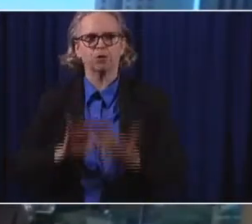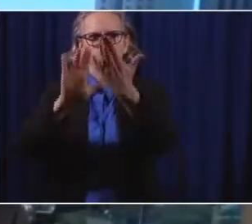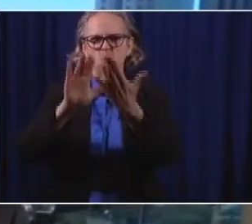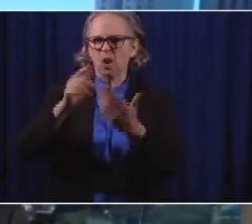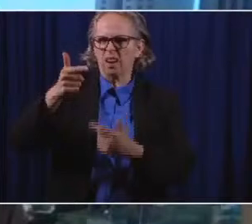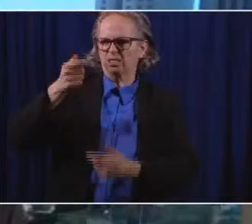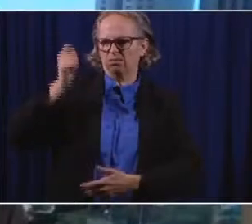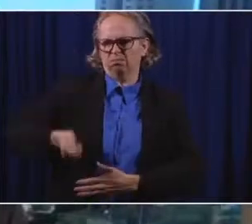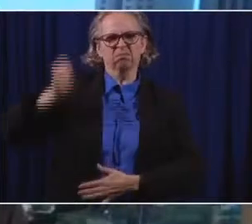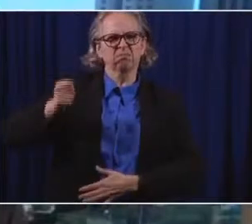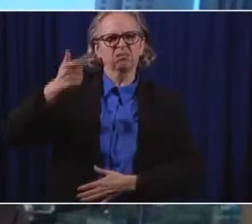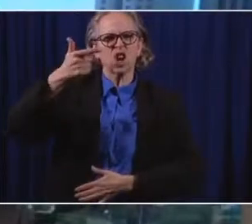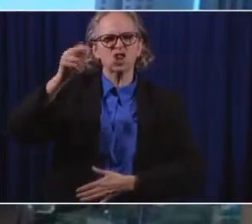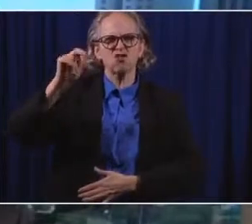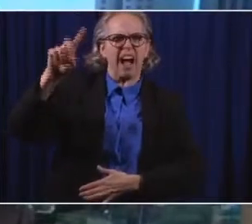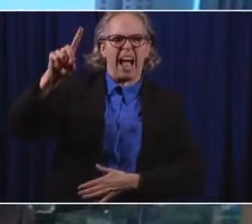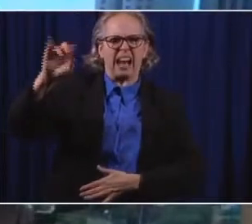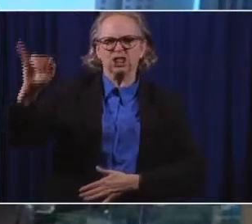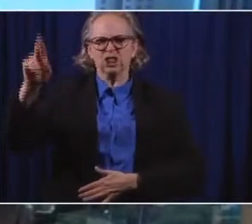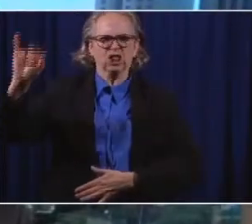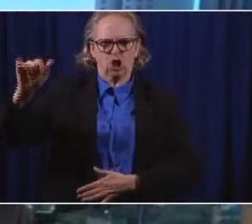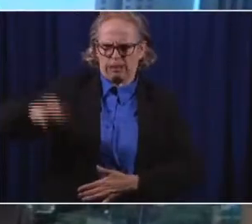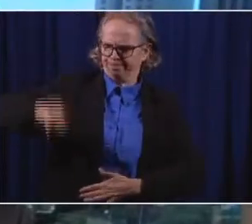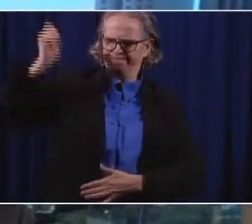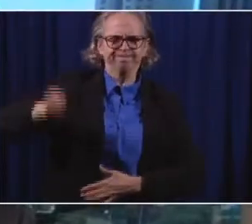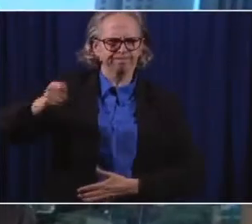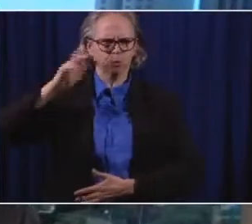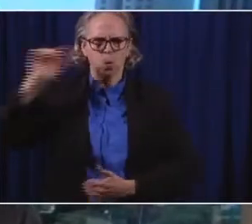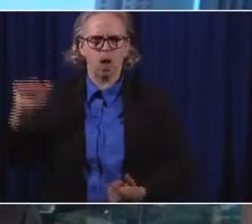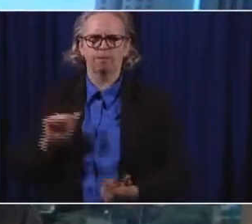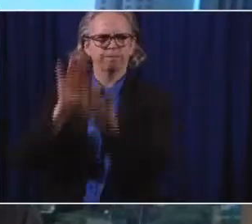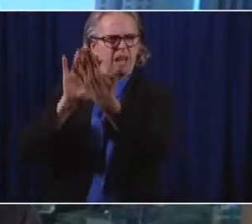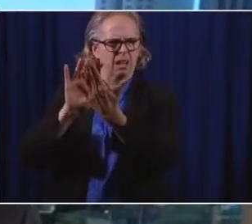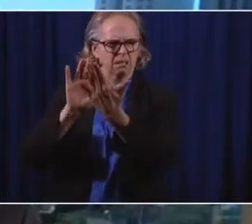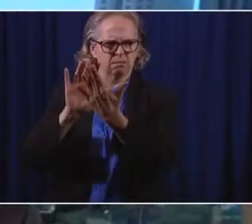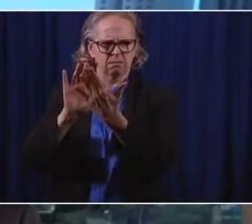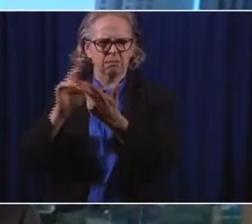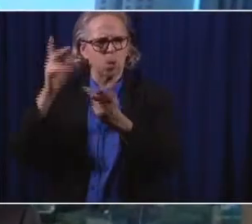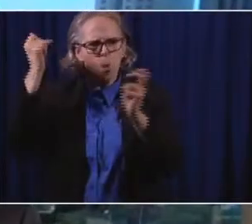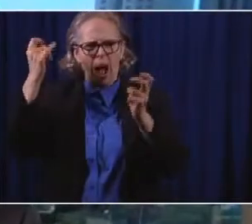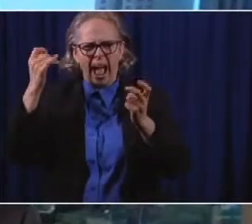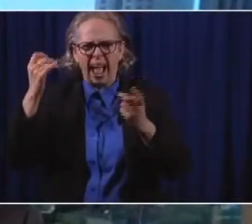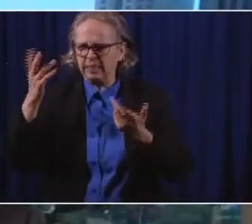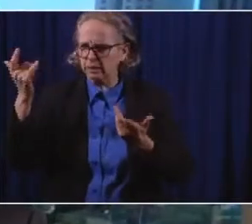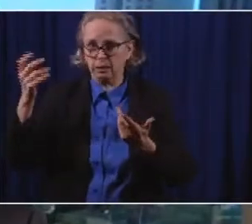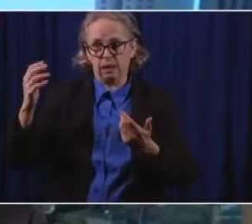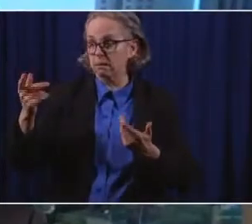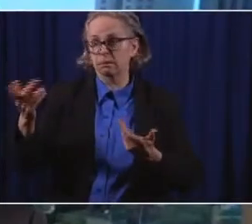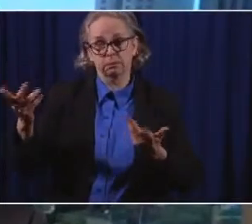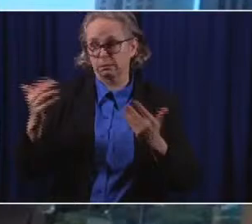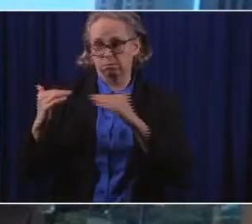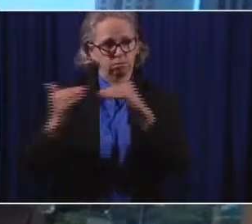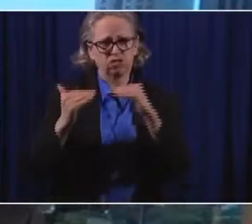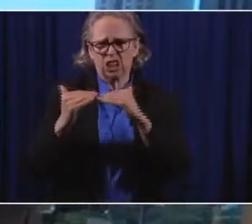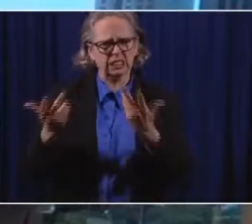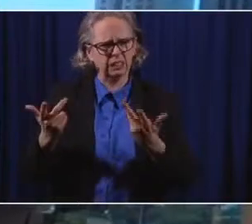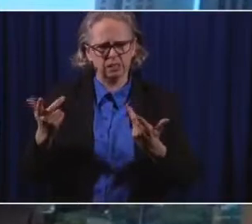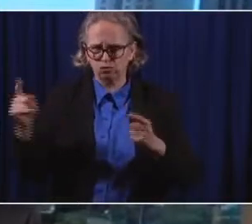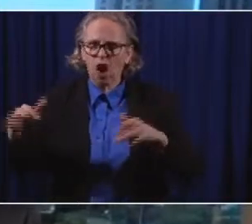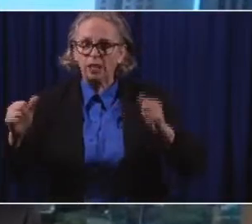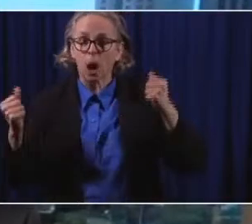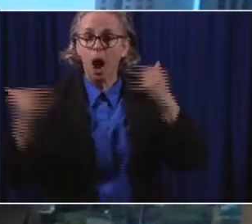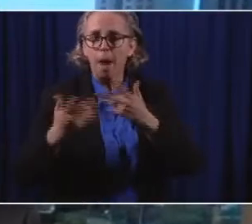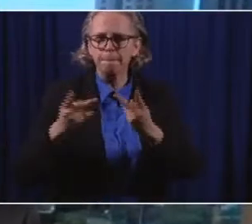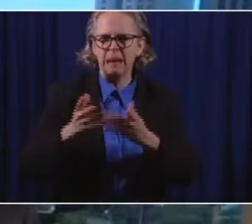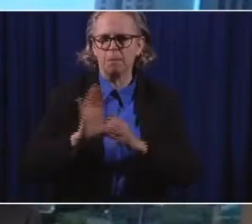office played a role in helping to make sure that these people face justice because they were trying to confuse and intimidate voters. We won't tolerate it. Anybody that thinks